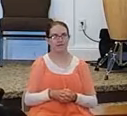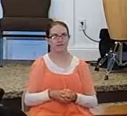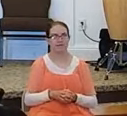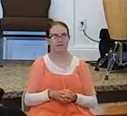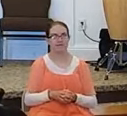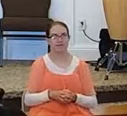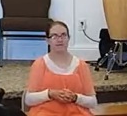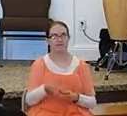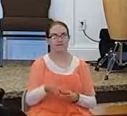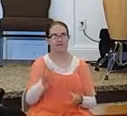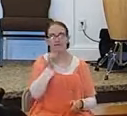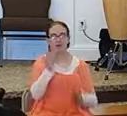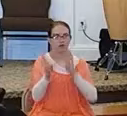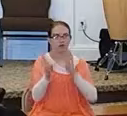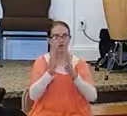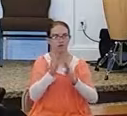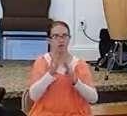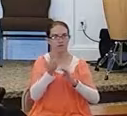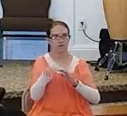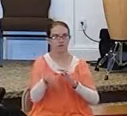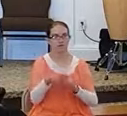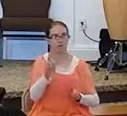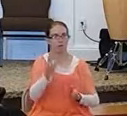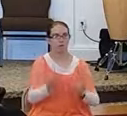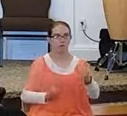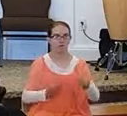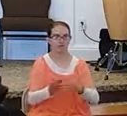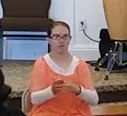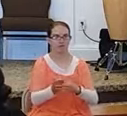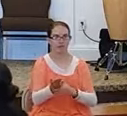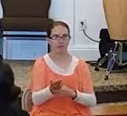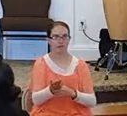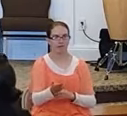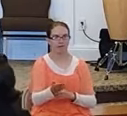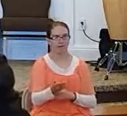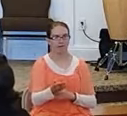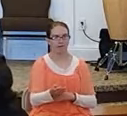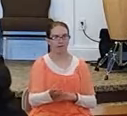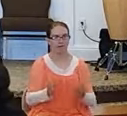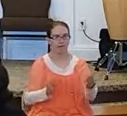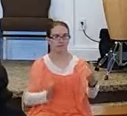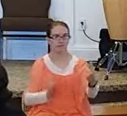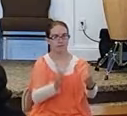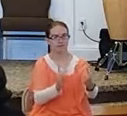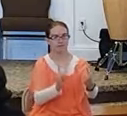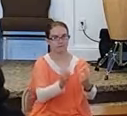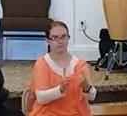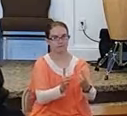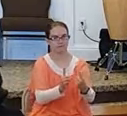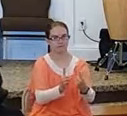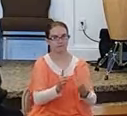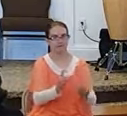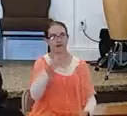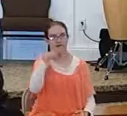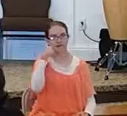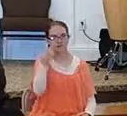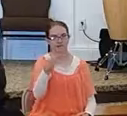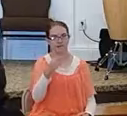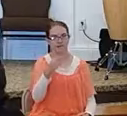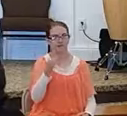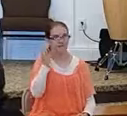And he didn't talk to the rest of them. Maybe he just walked straight through and walked straight to this guy. And he said, listen, I